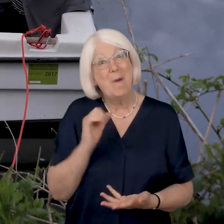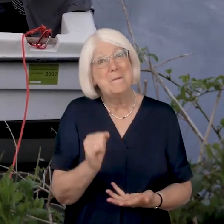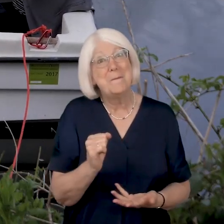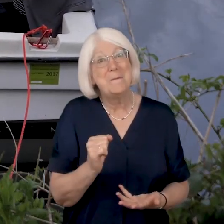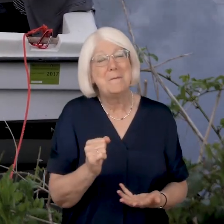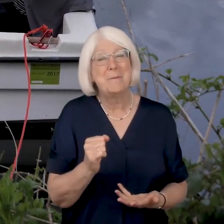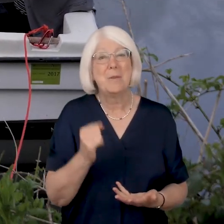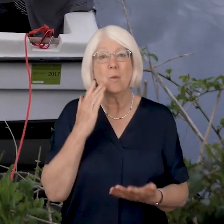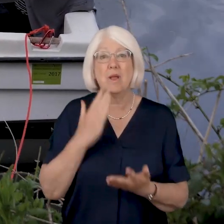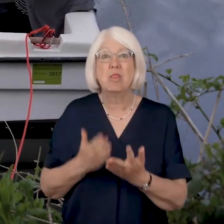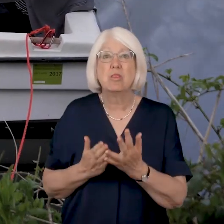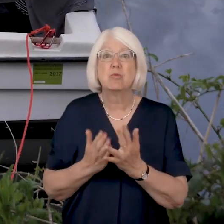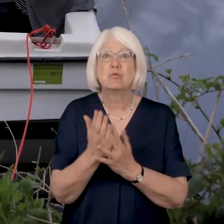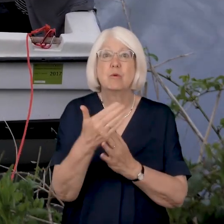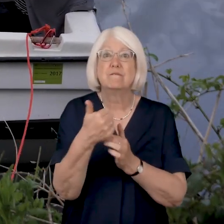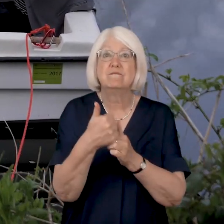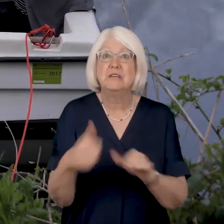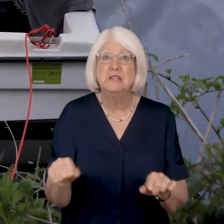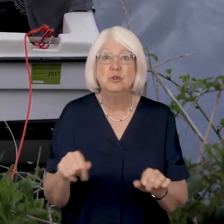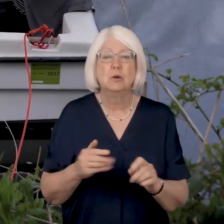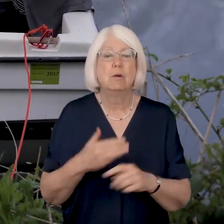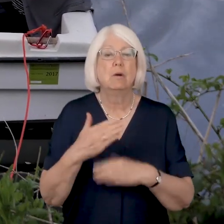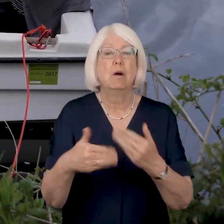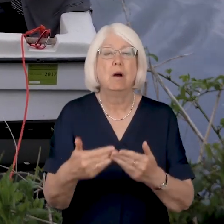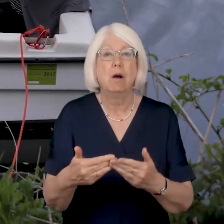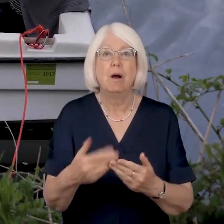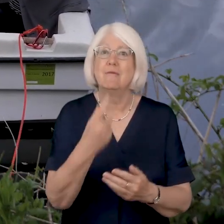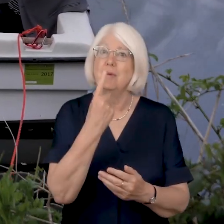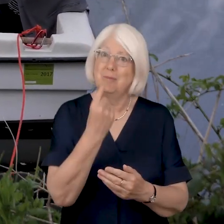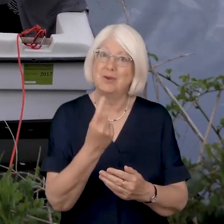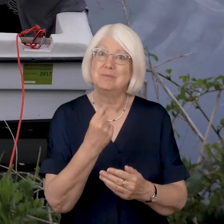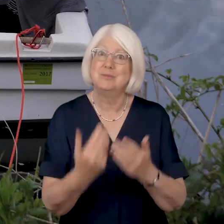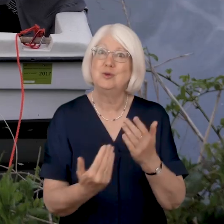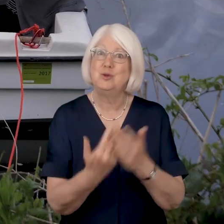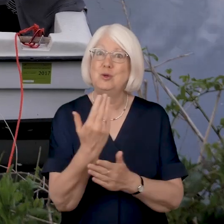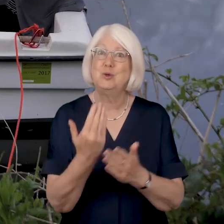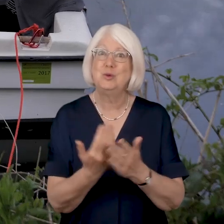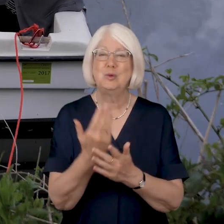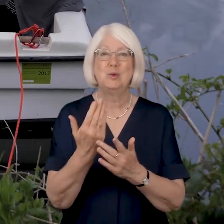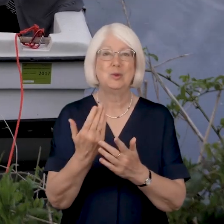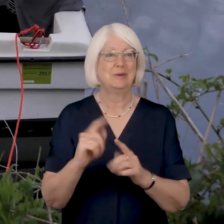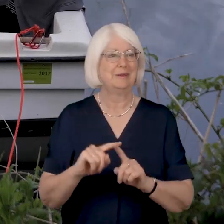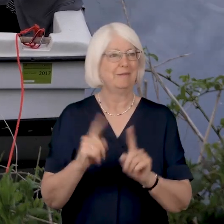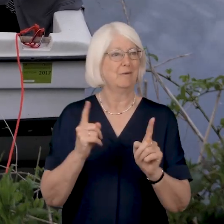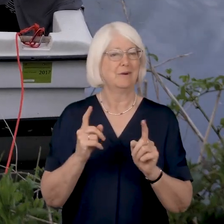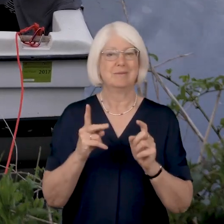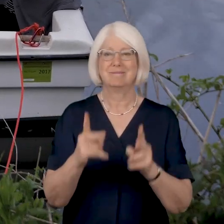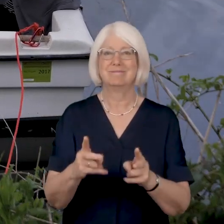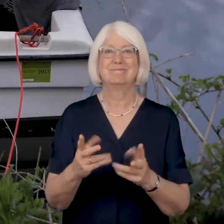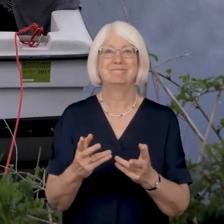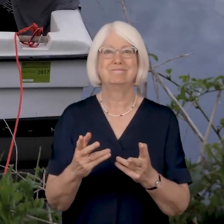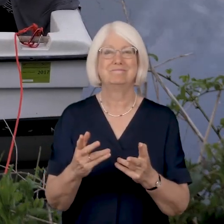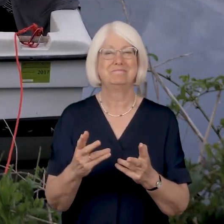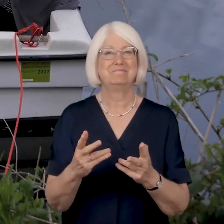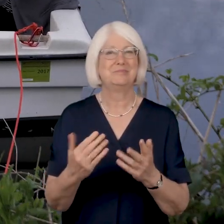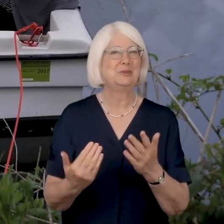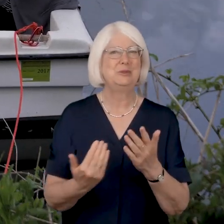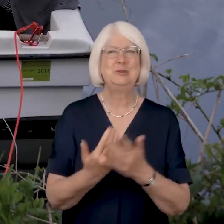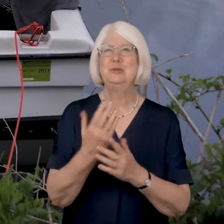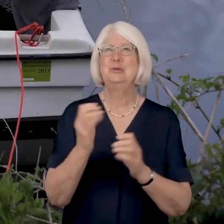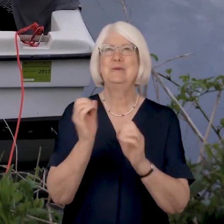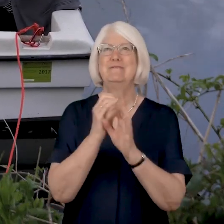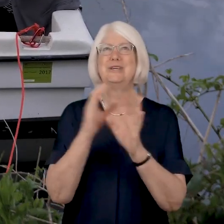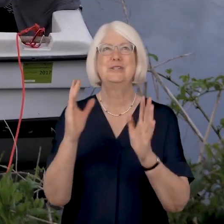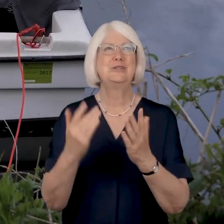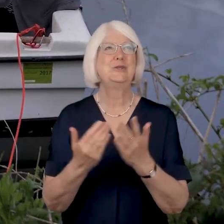that when we get through the storm, there is possibilities and newness and an opportunity for a new adventure, I guess, for